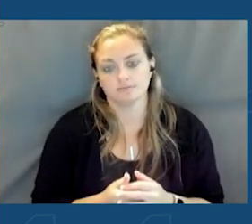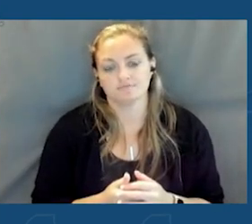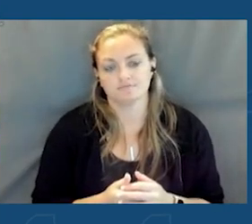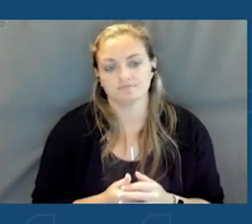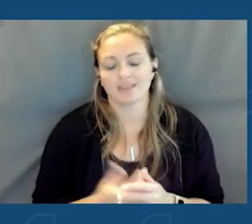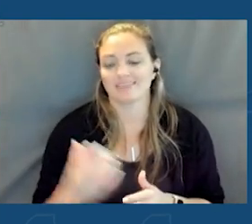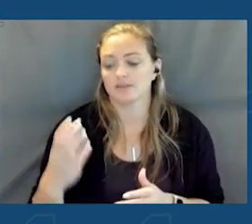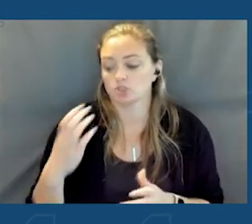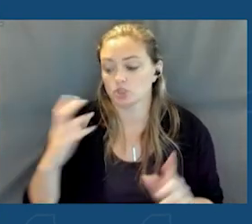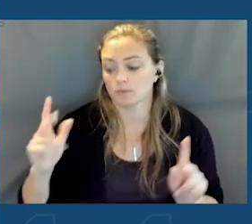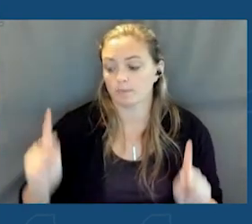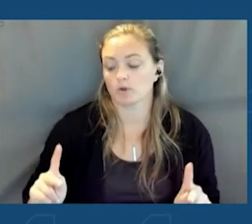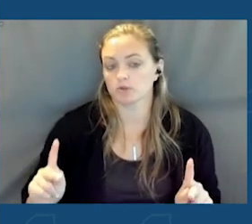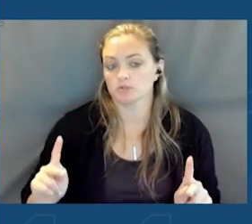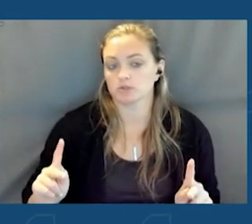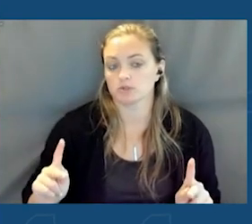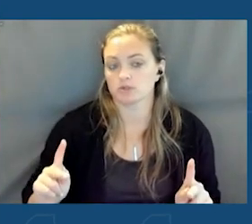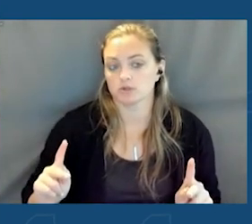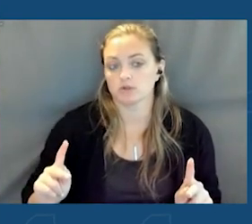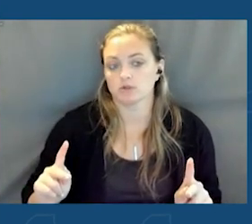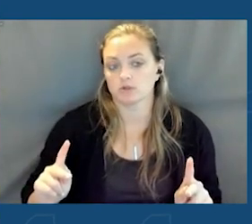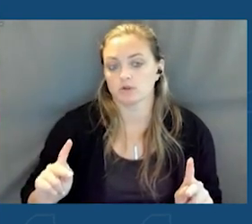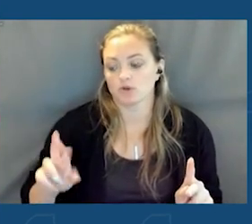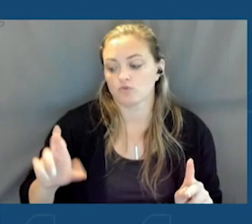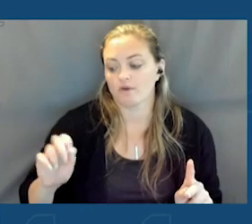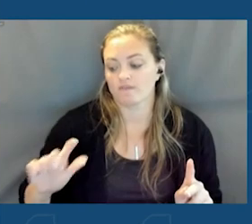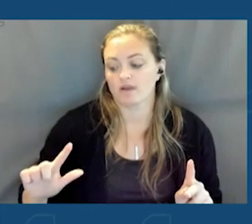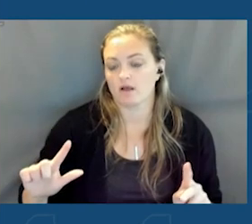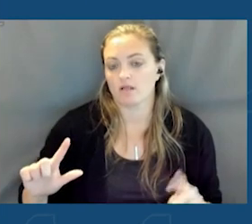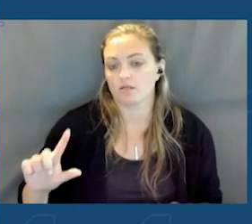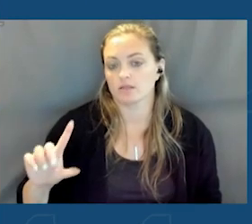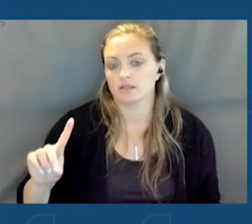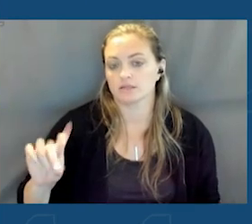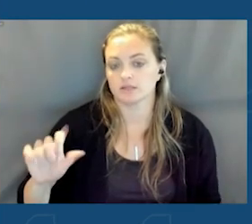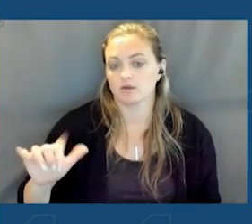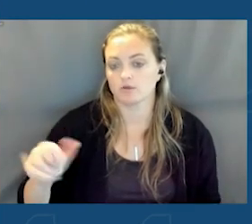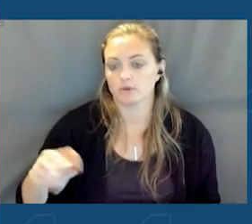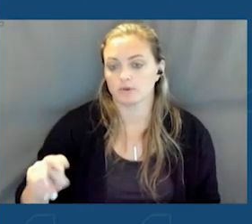chairman of Ferrovio, Rafael Del Pino.